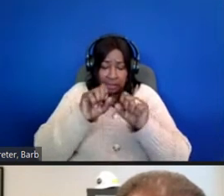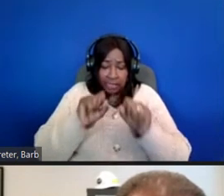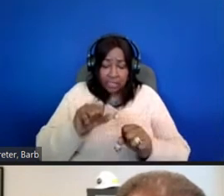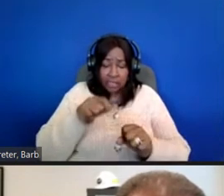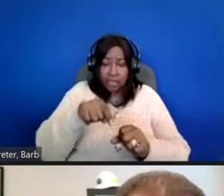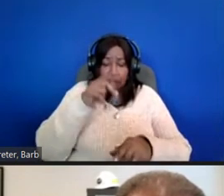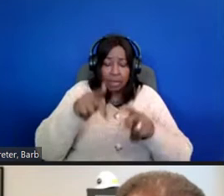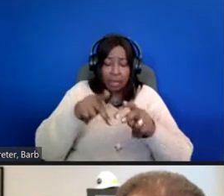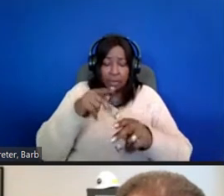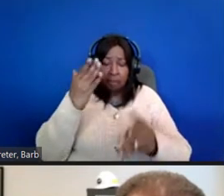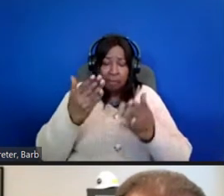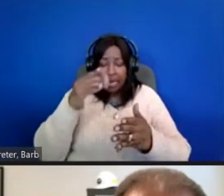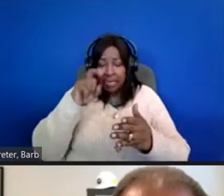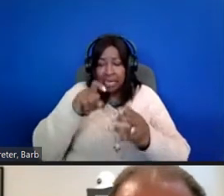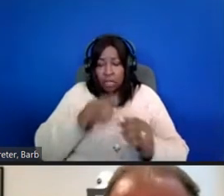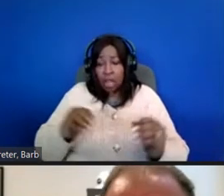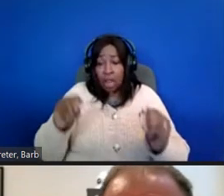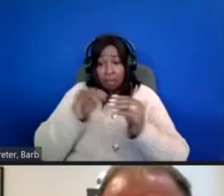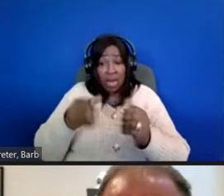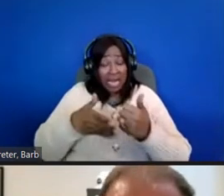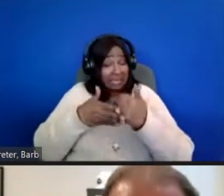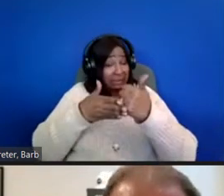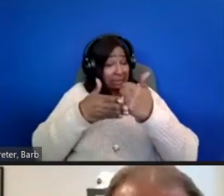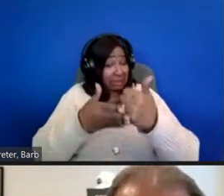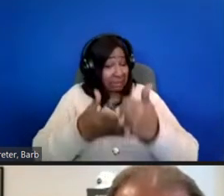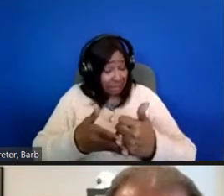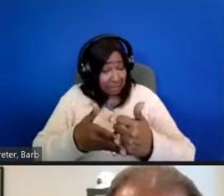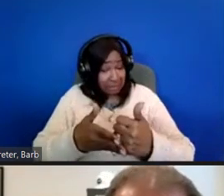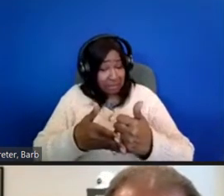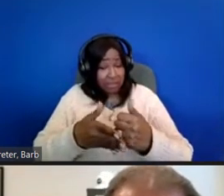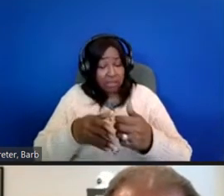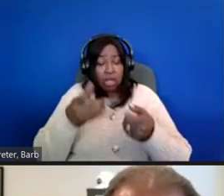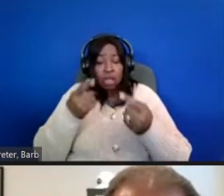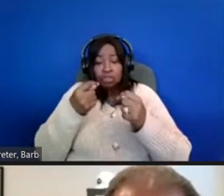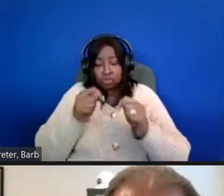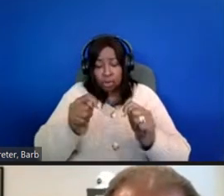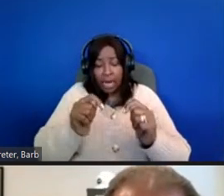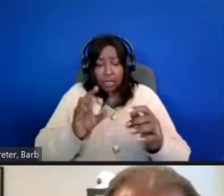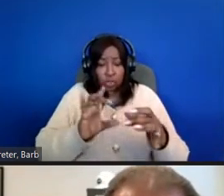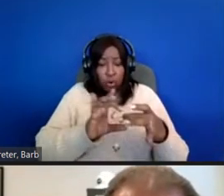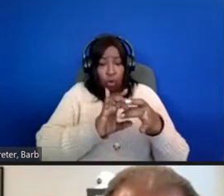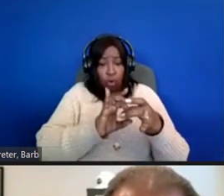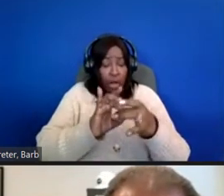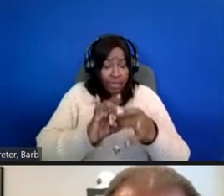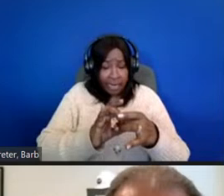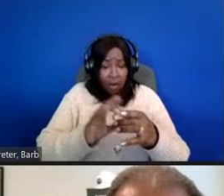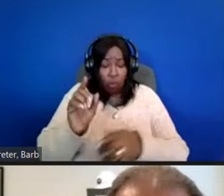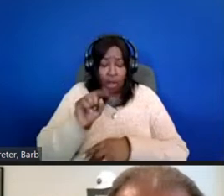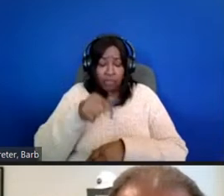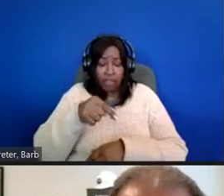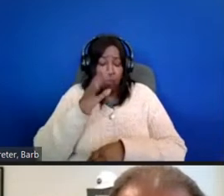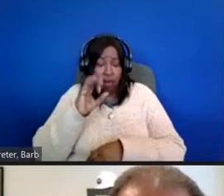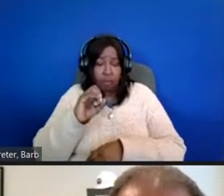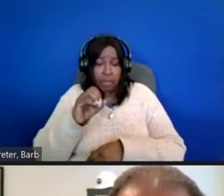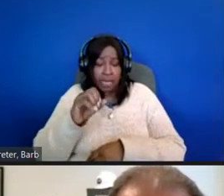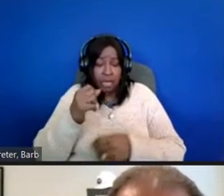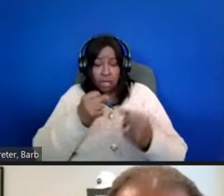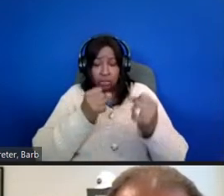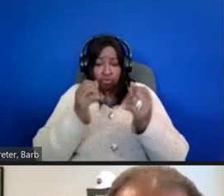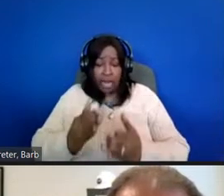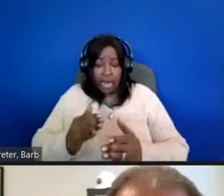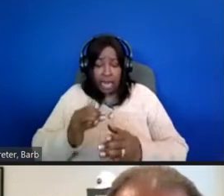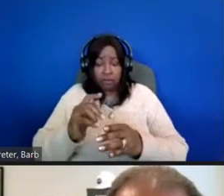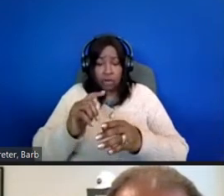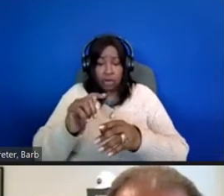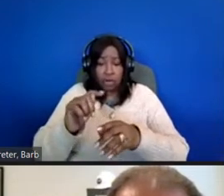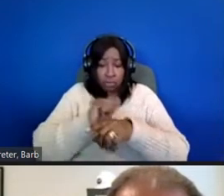perhaps trying to coordinate with routes where there is going to be driver training so that there are two